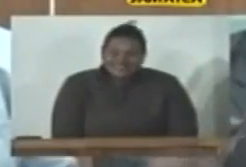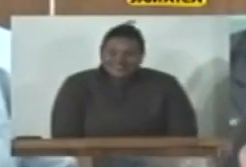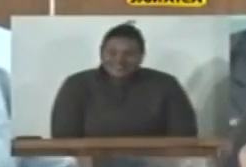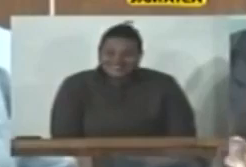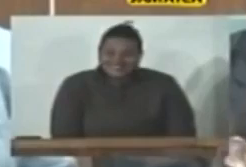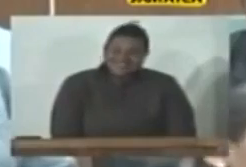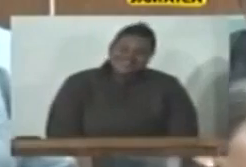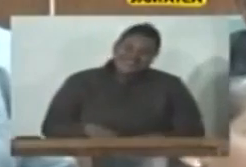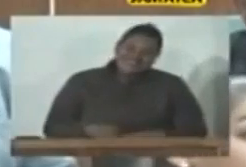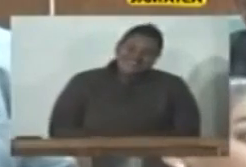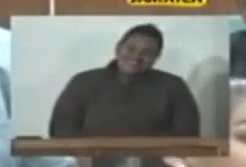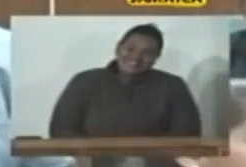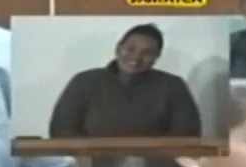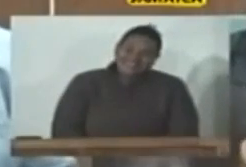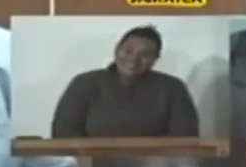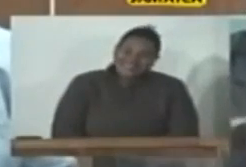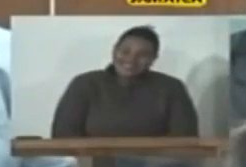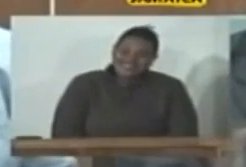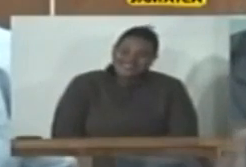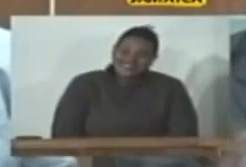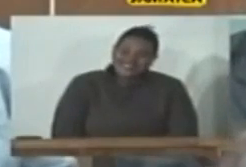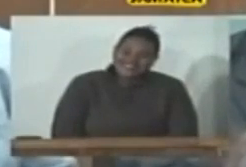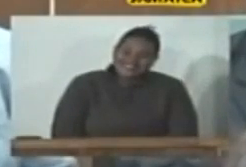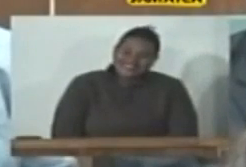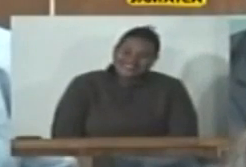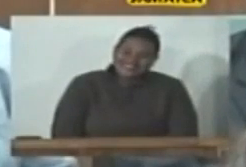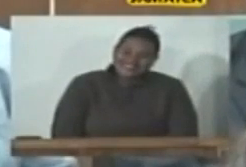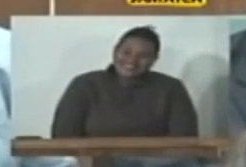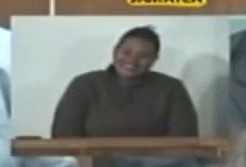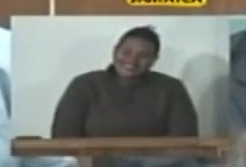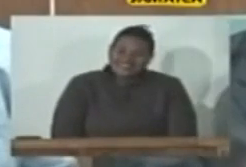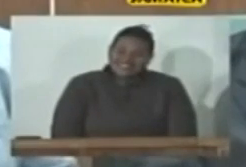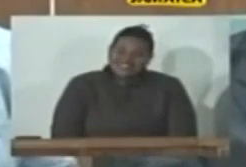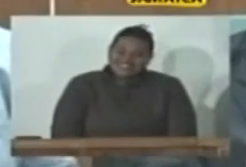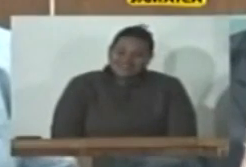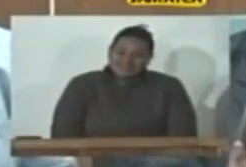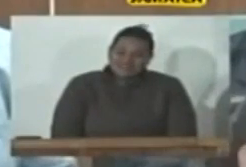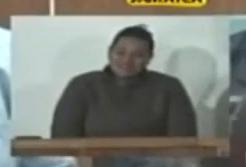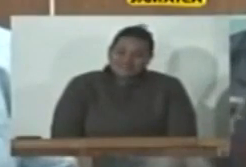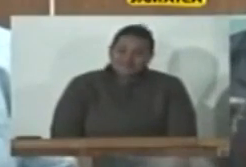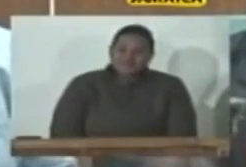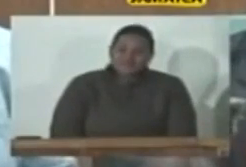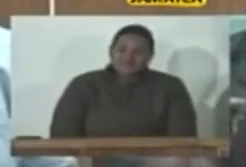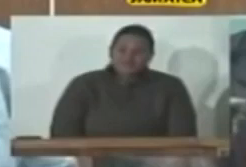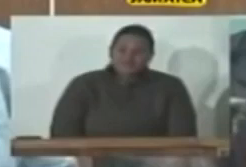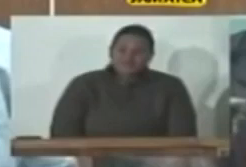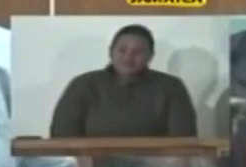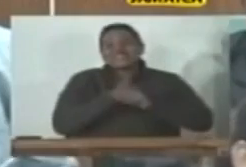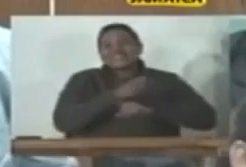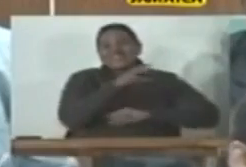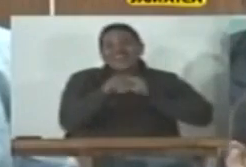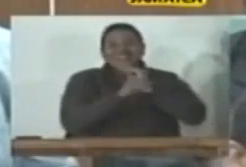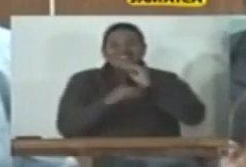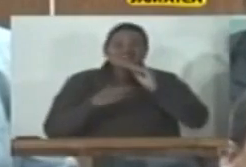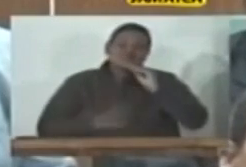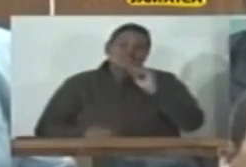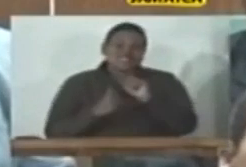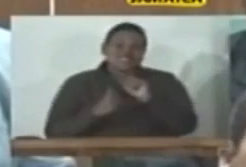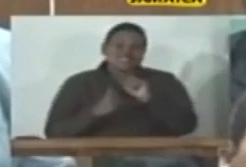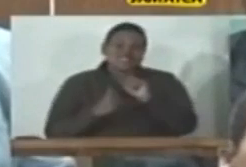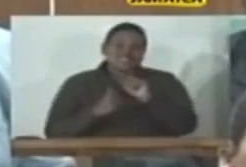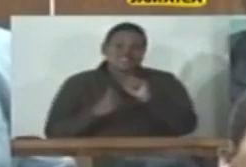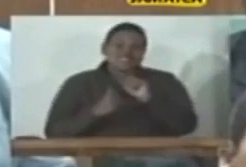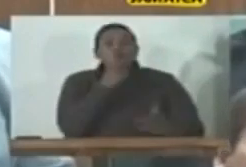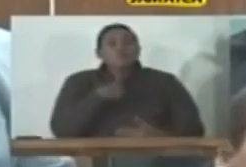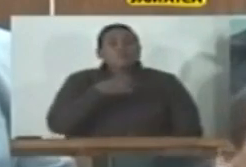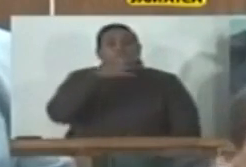Mr. Speaker, I also wish to pay tribute to my parents, who I will always honor.